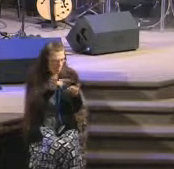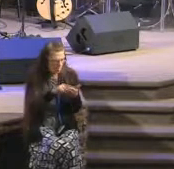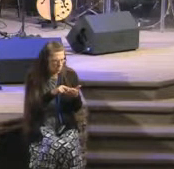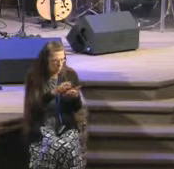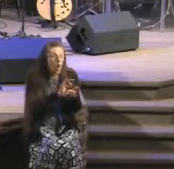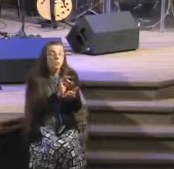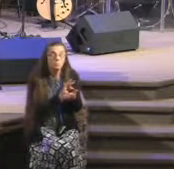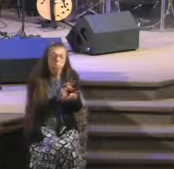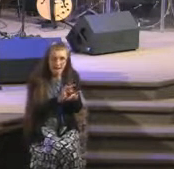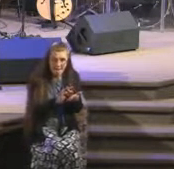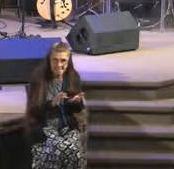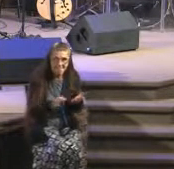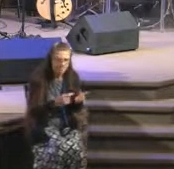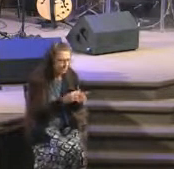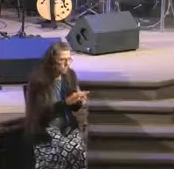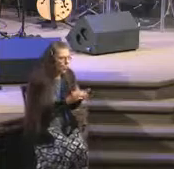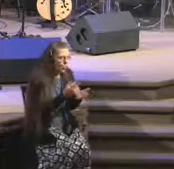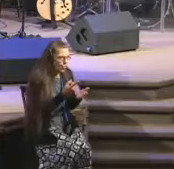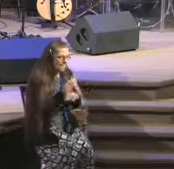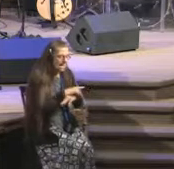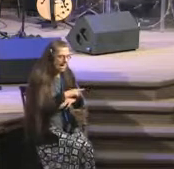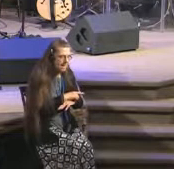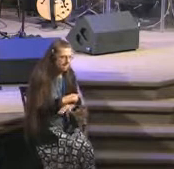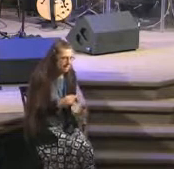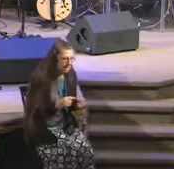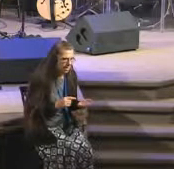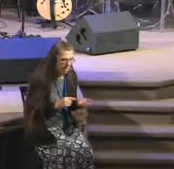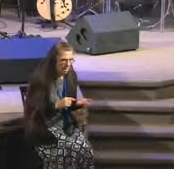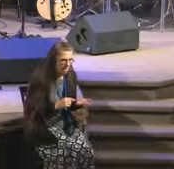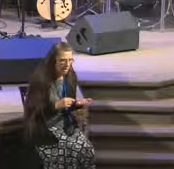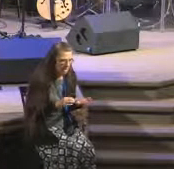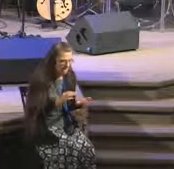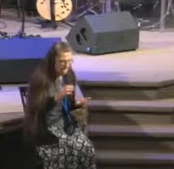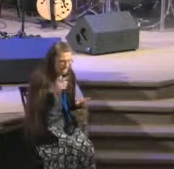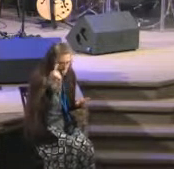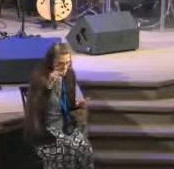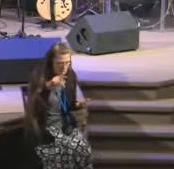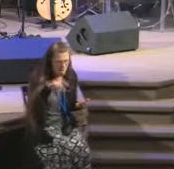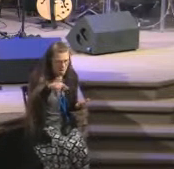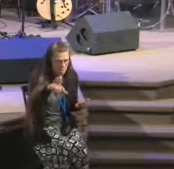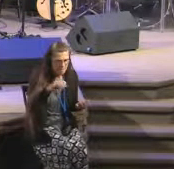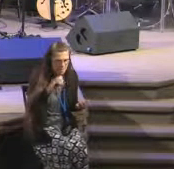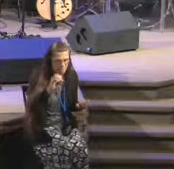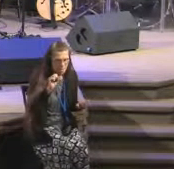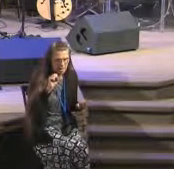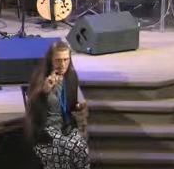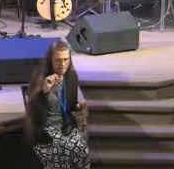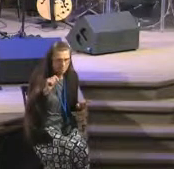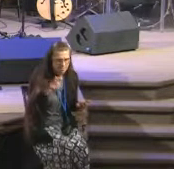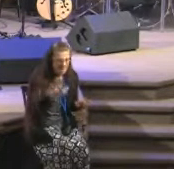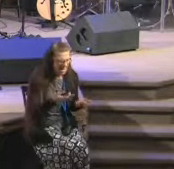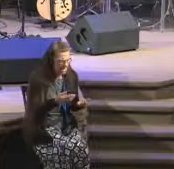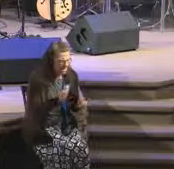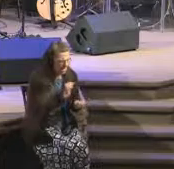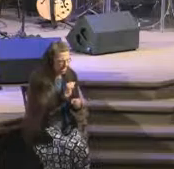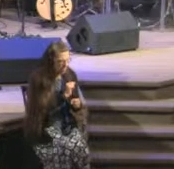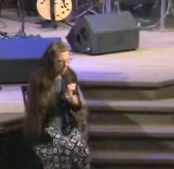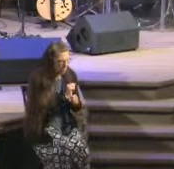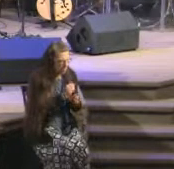I was writing an article one time for a post, and it was dealing with a